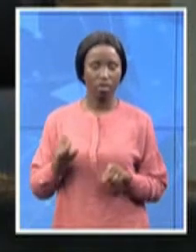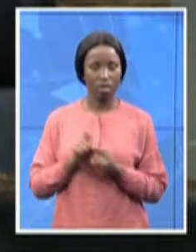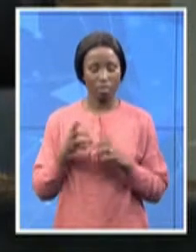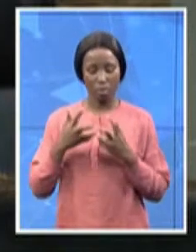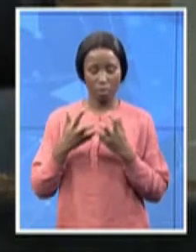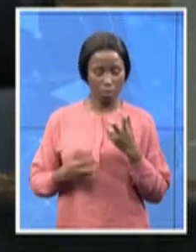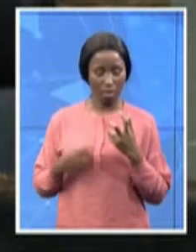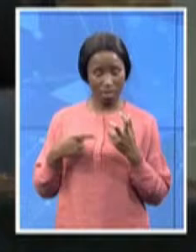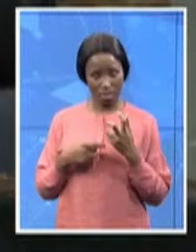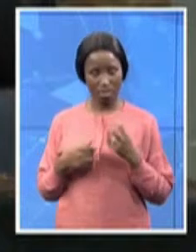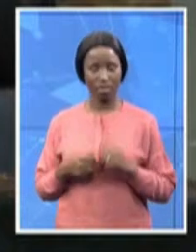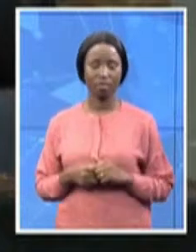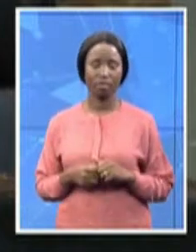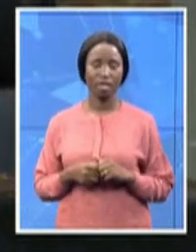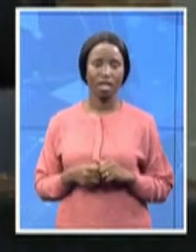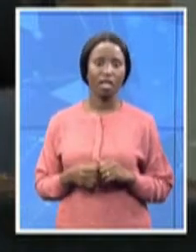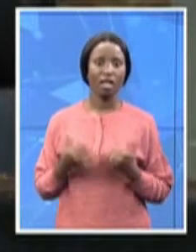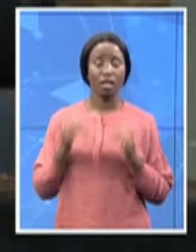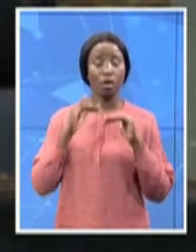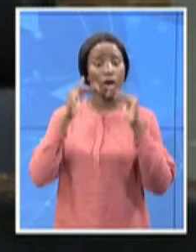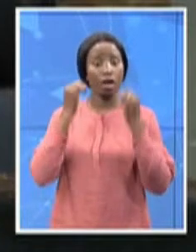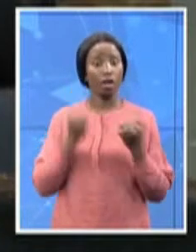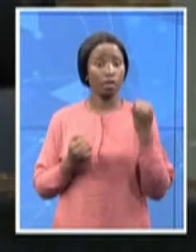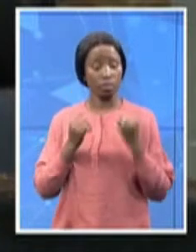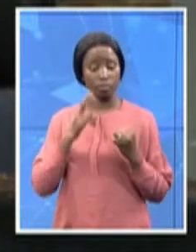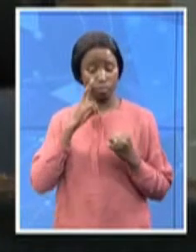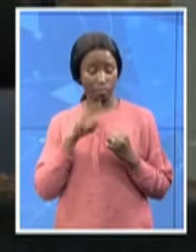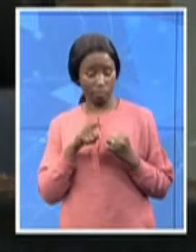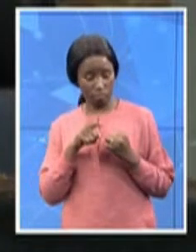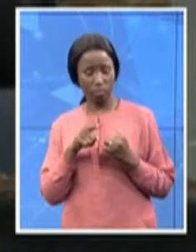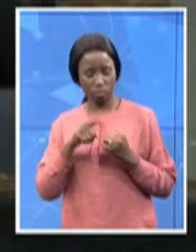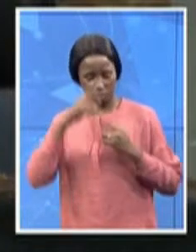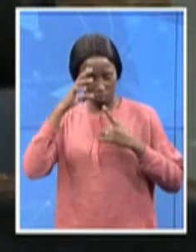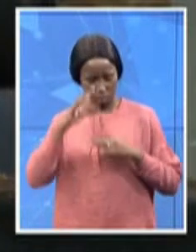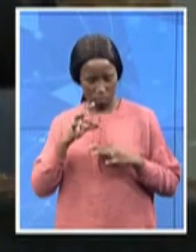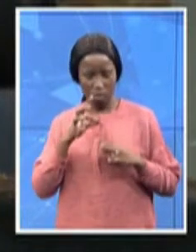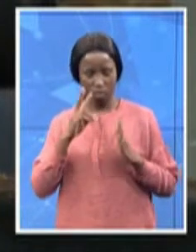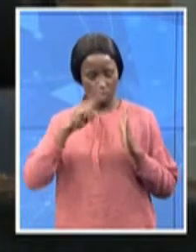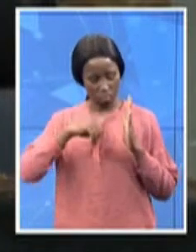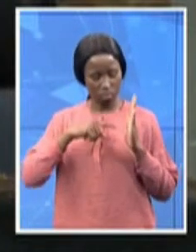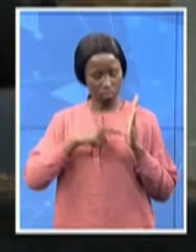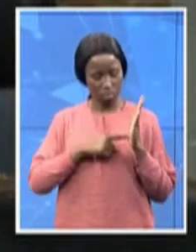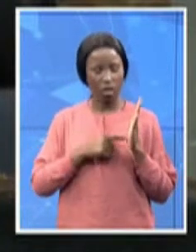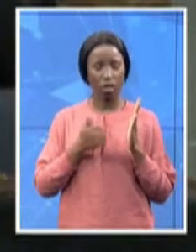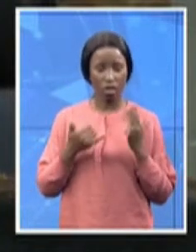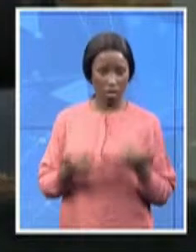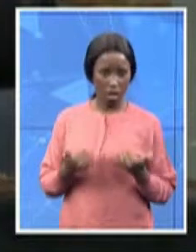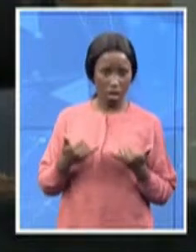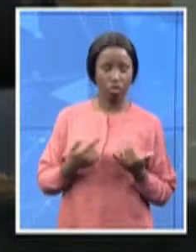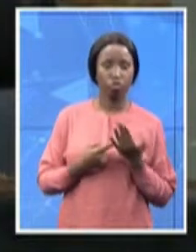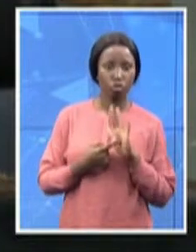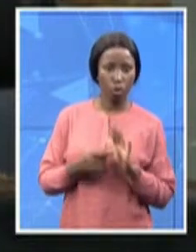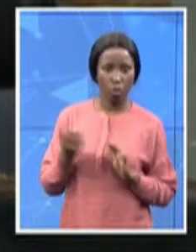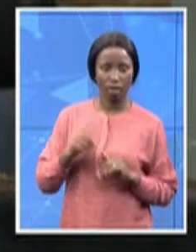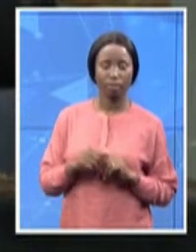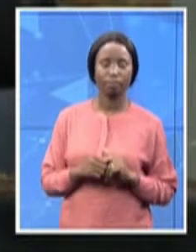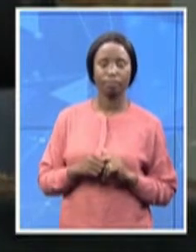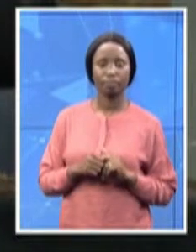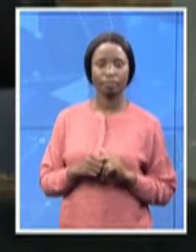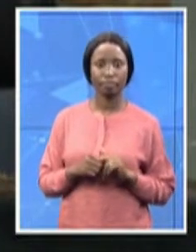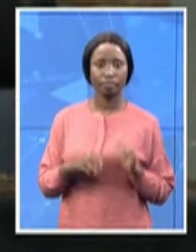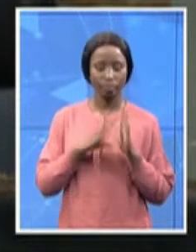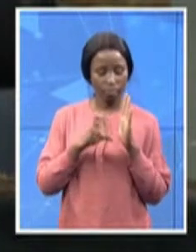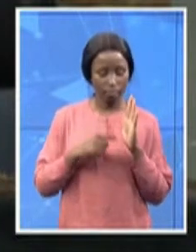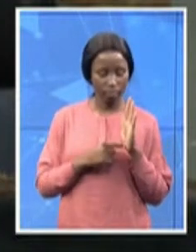interpreted the code and concluded that in its present form, the code does not require disclosure of